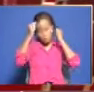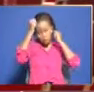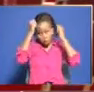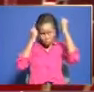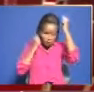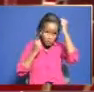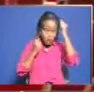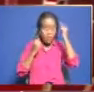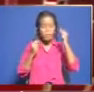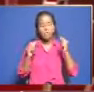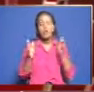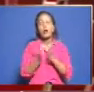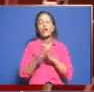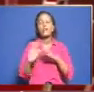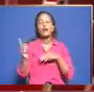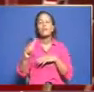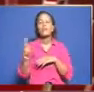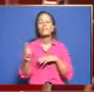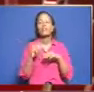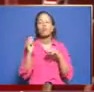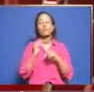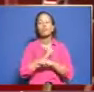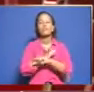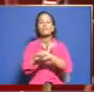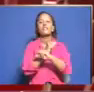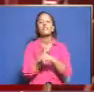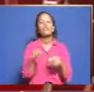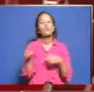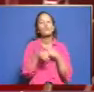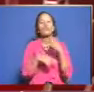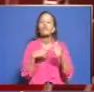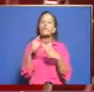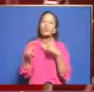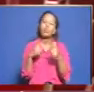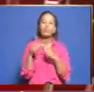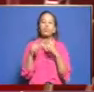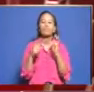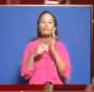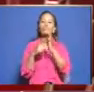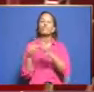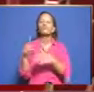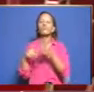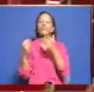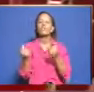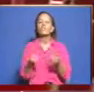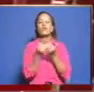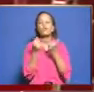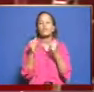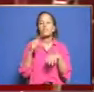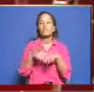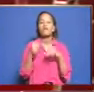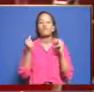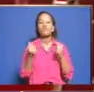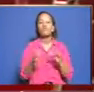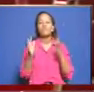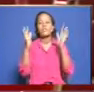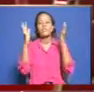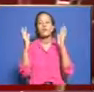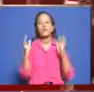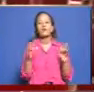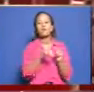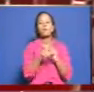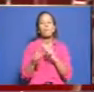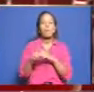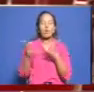rather the Ministry of Defense there. We'll be keeping tabs on what is going to be happening during this ceremony and keen